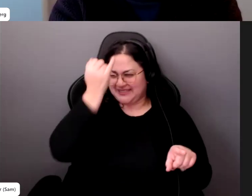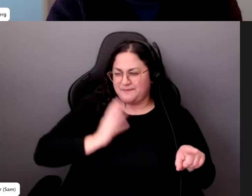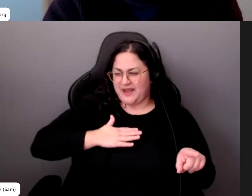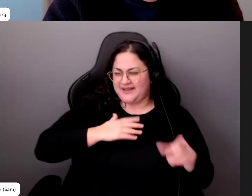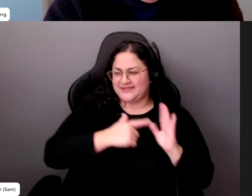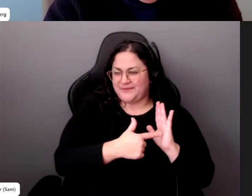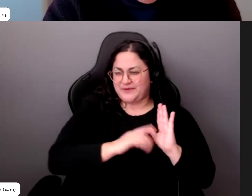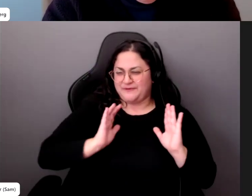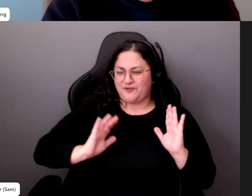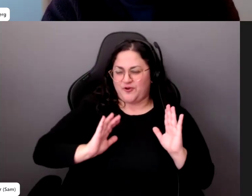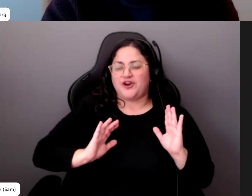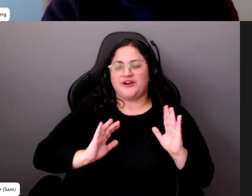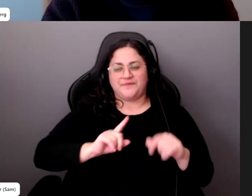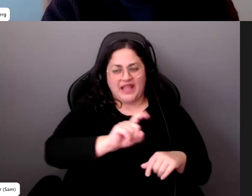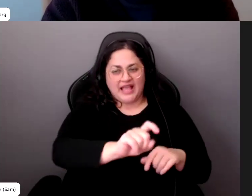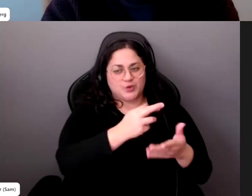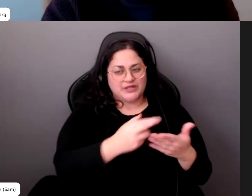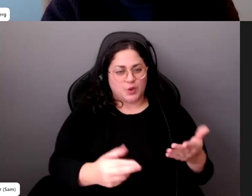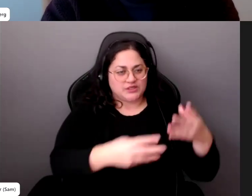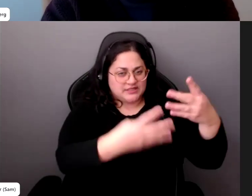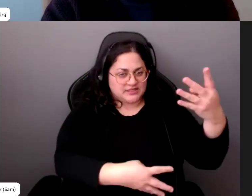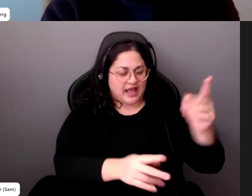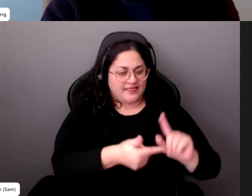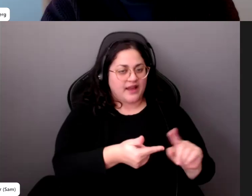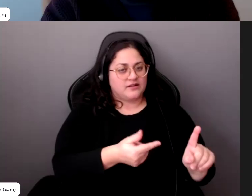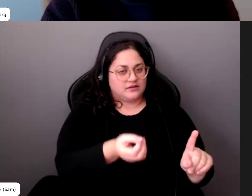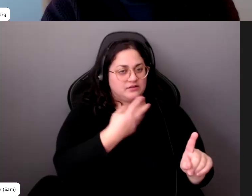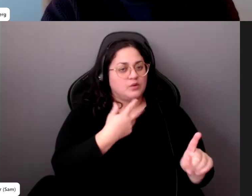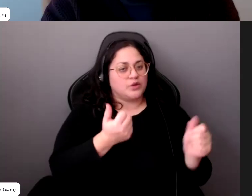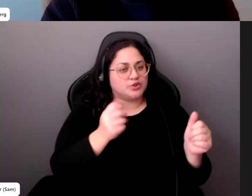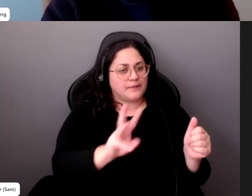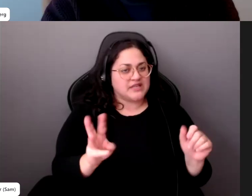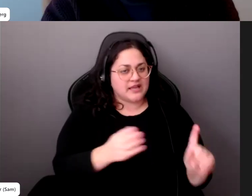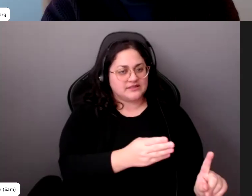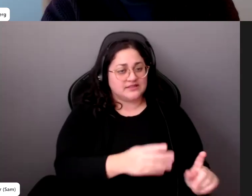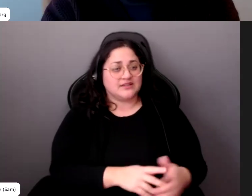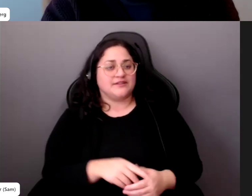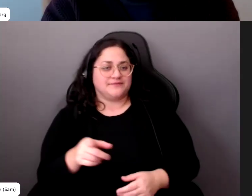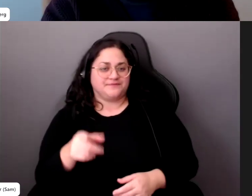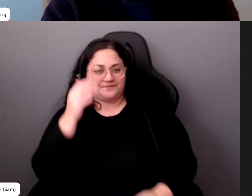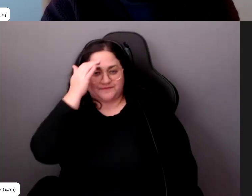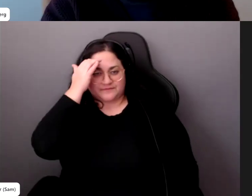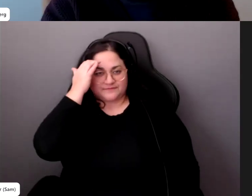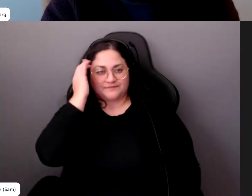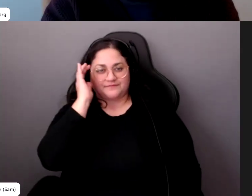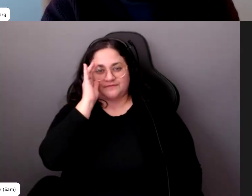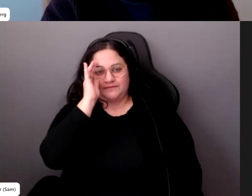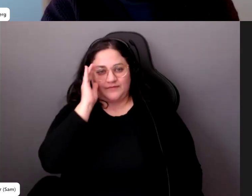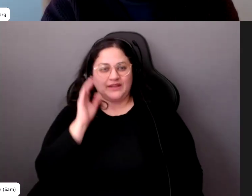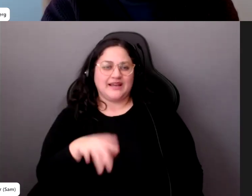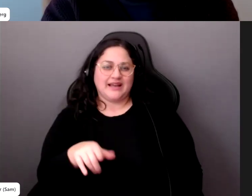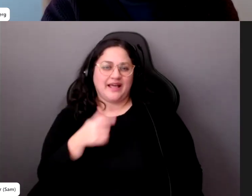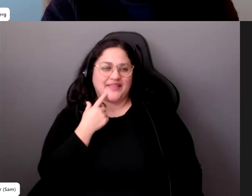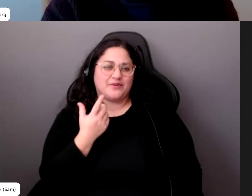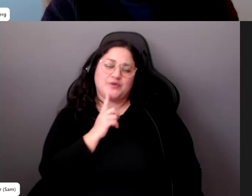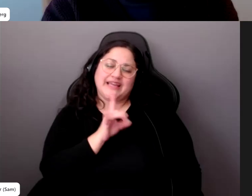80% really good, 90%. Yeah, you could probably trust it. And then there's that remaining 5%. You